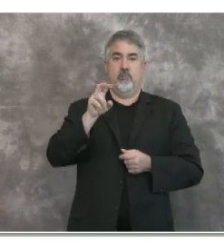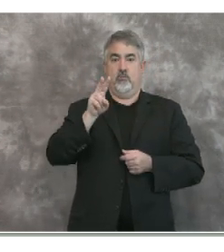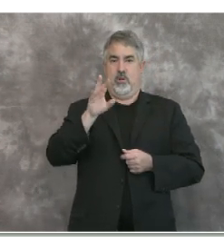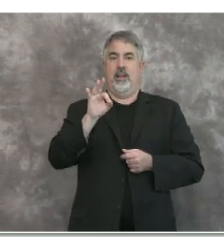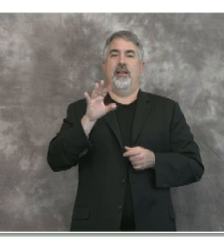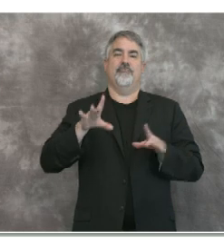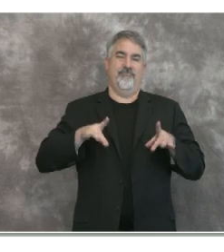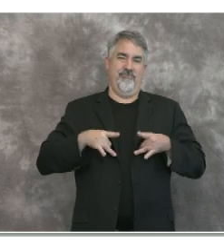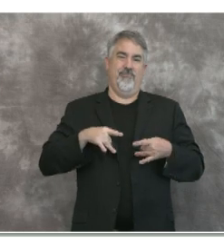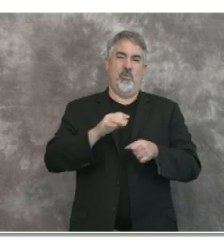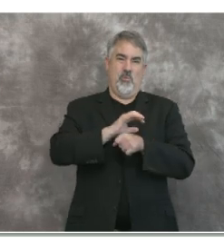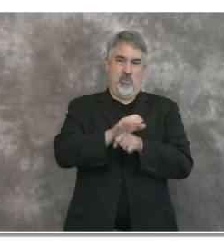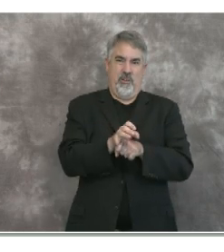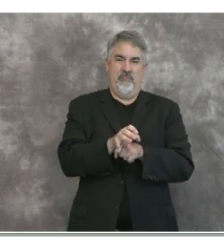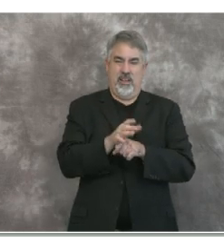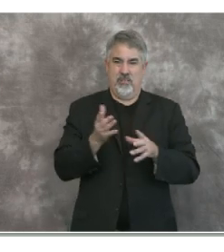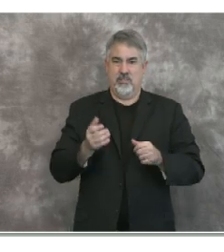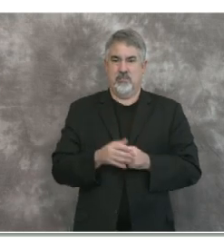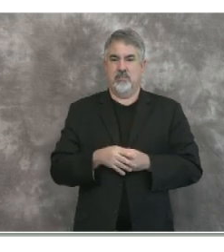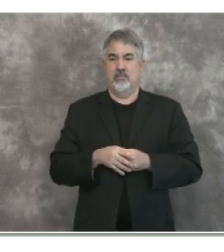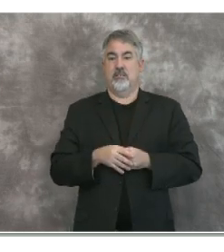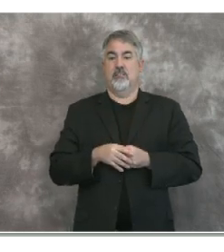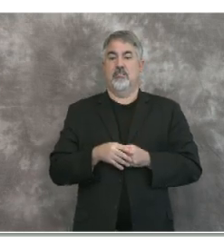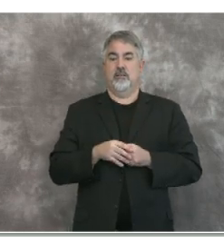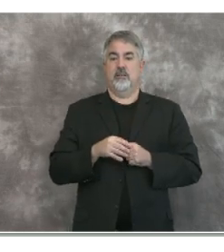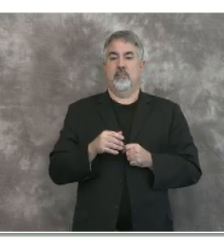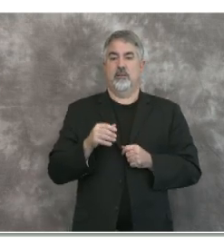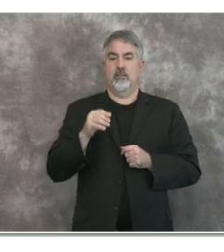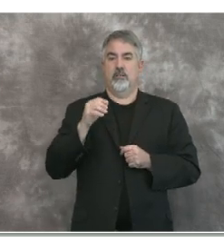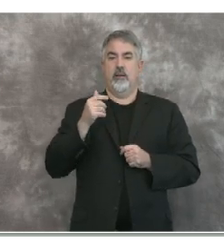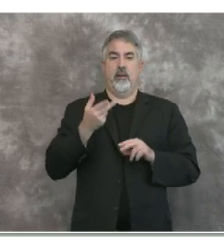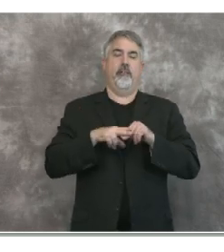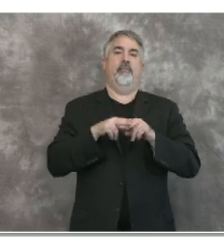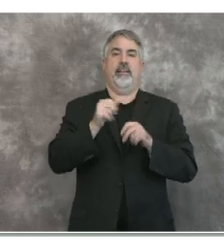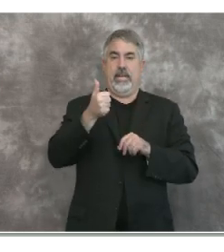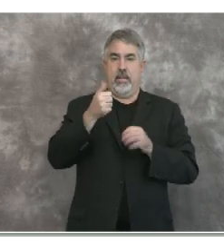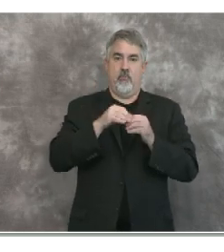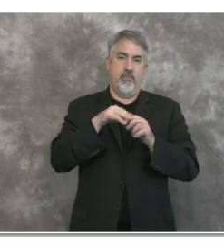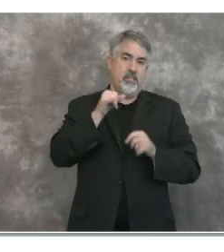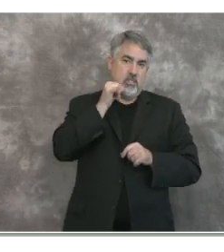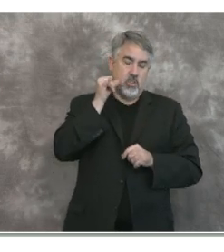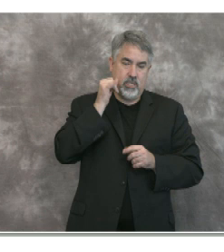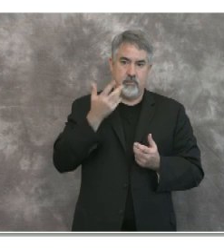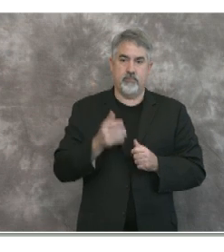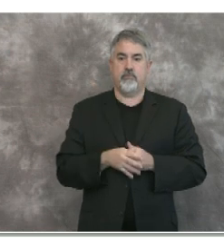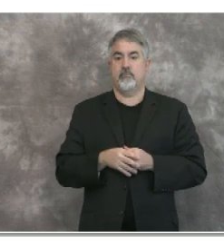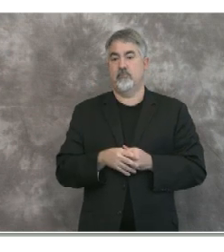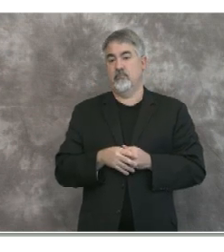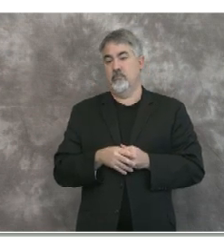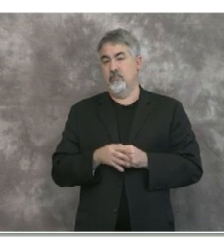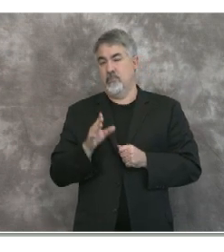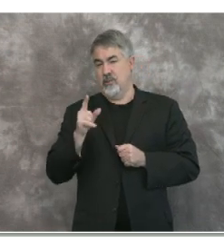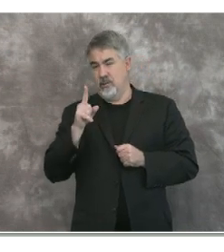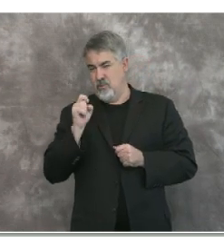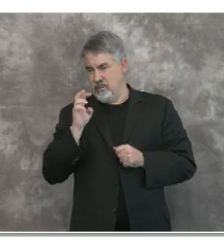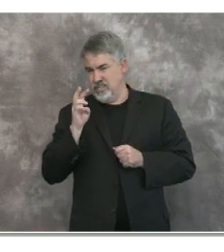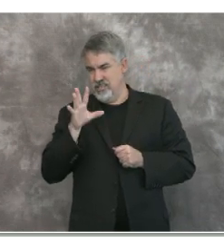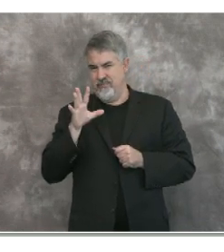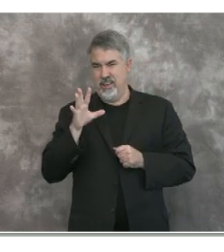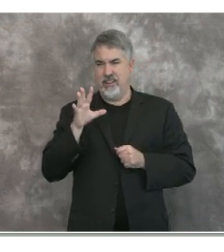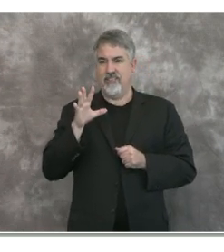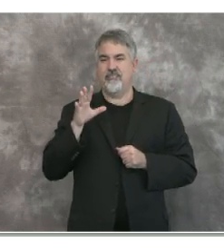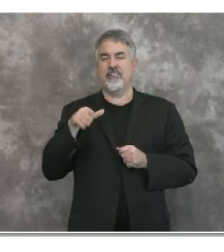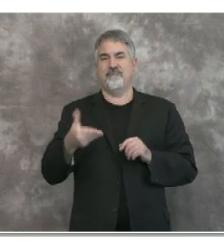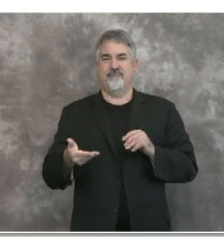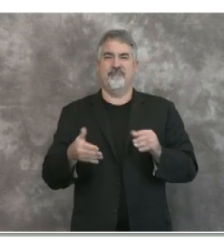4,429 cases, which is 110 more cases than yesterday, as well as 165 deaths, which is